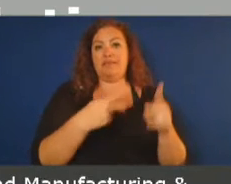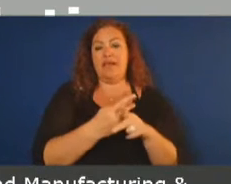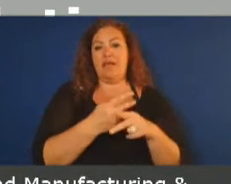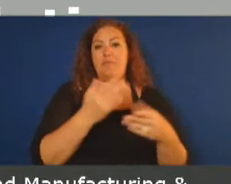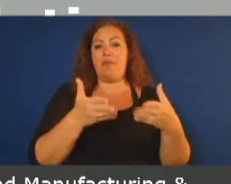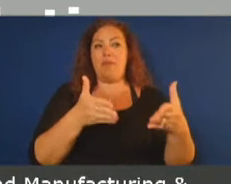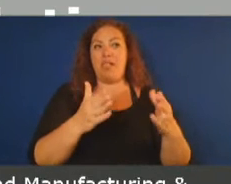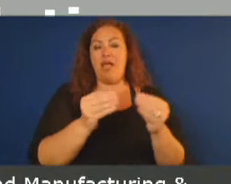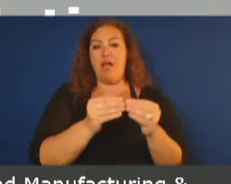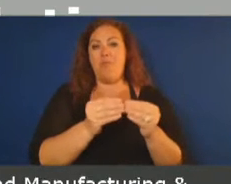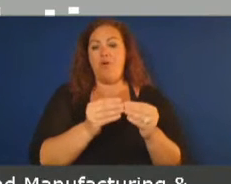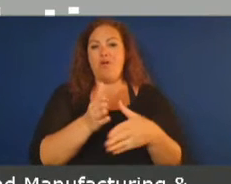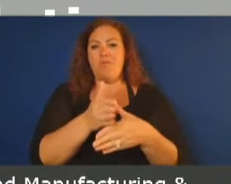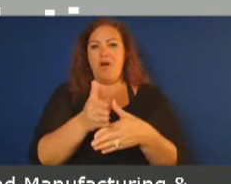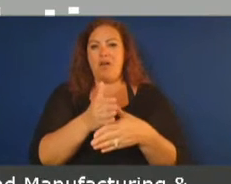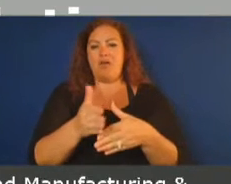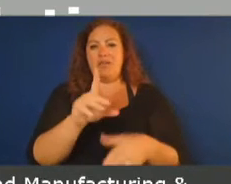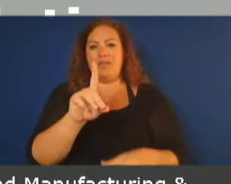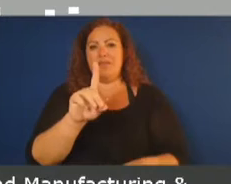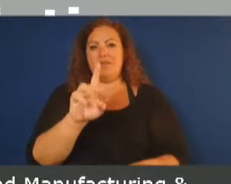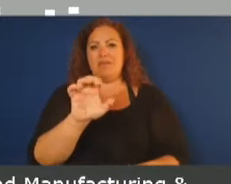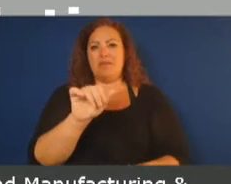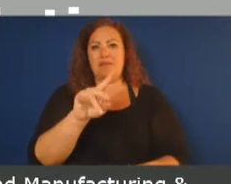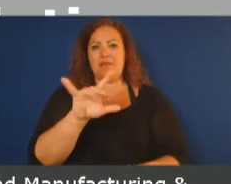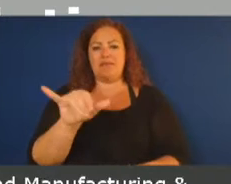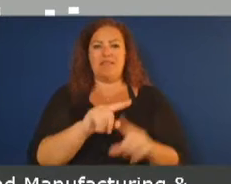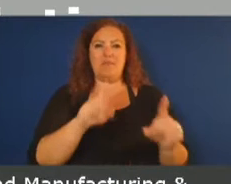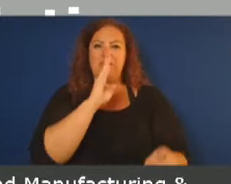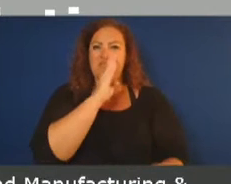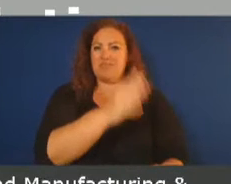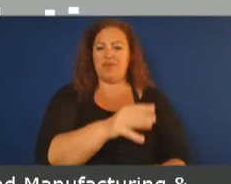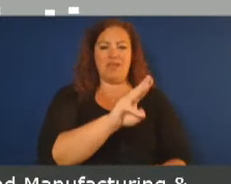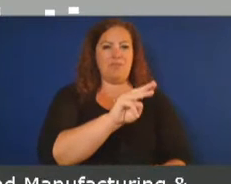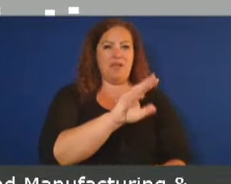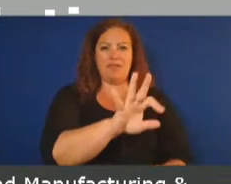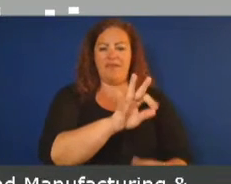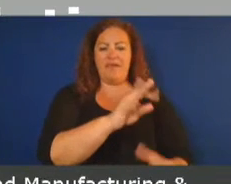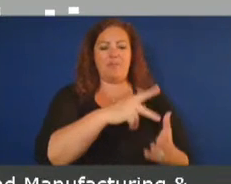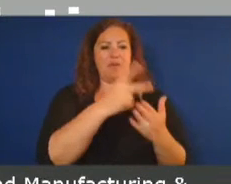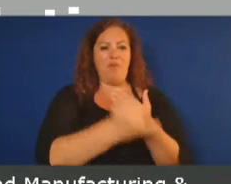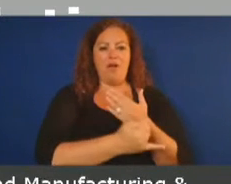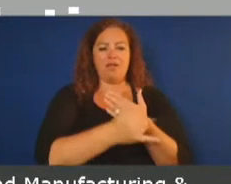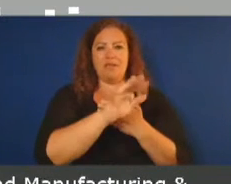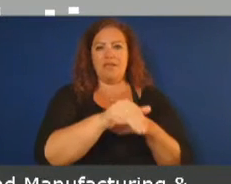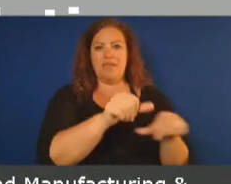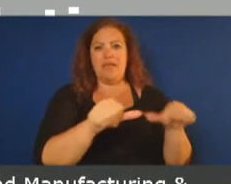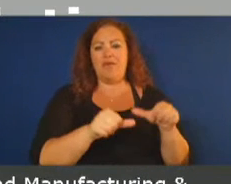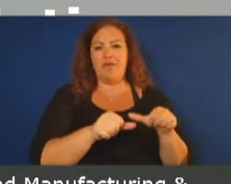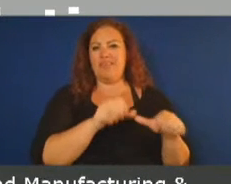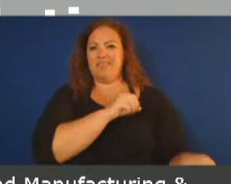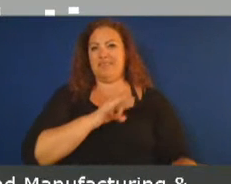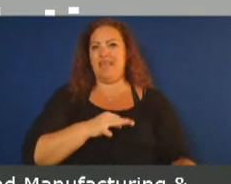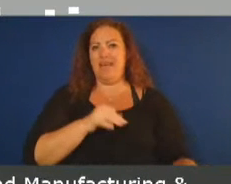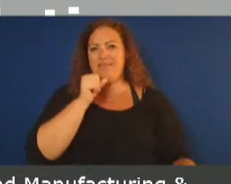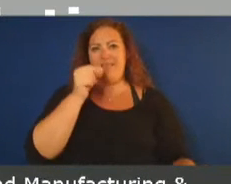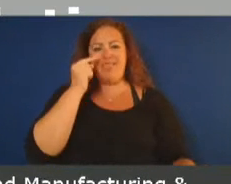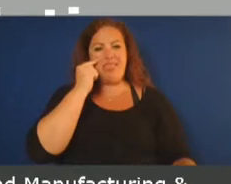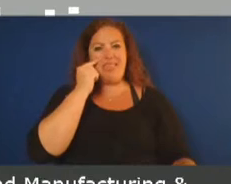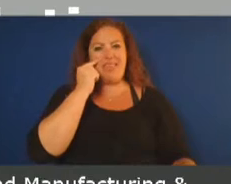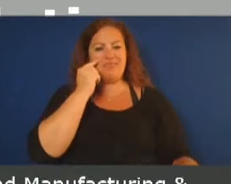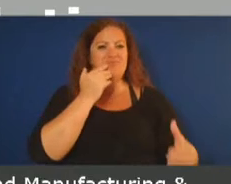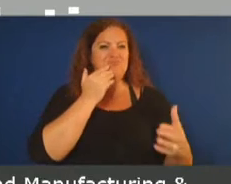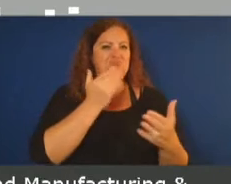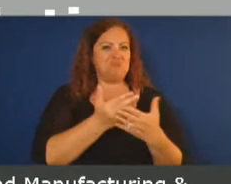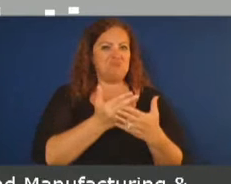moderate density uh but just a a straight multif family project in this area was something that staff didn't find a context or policy